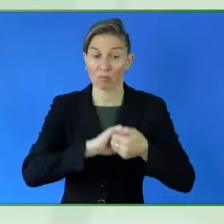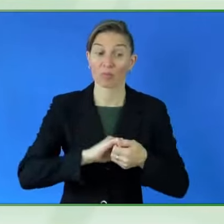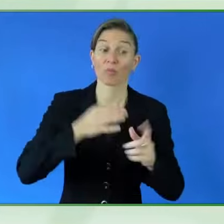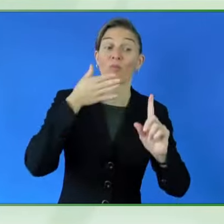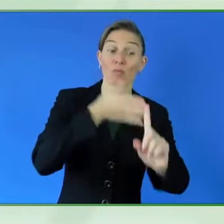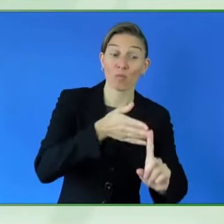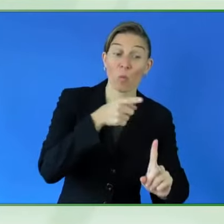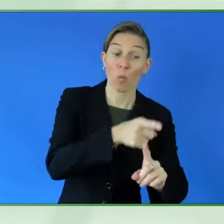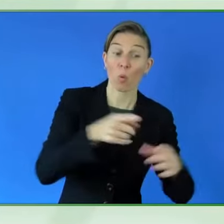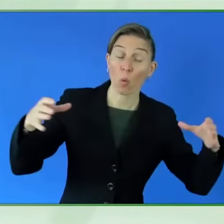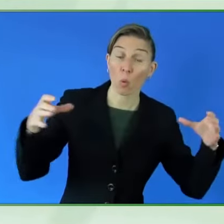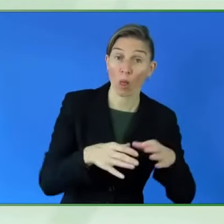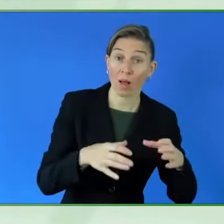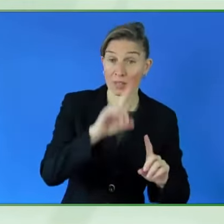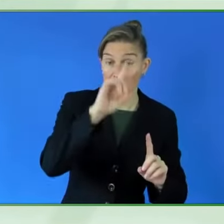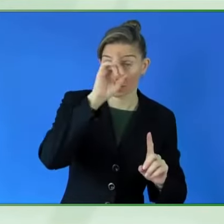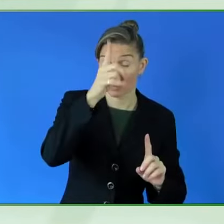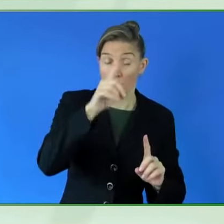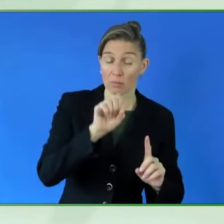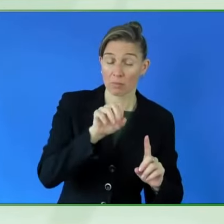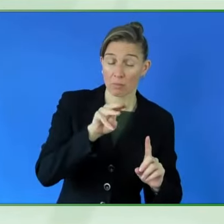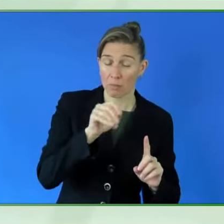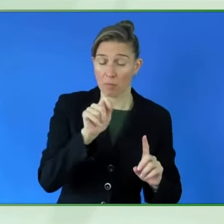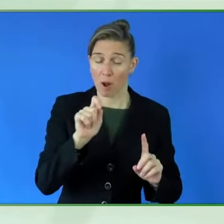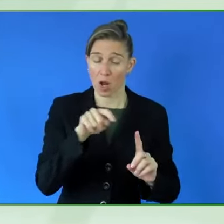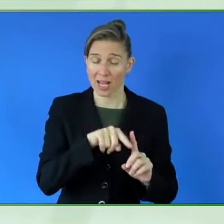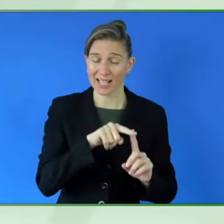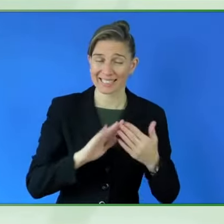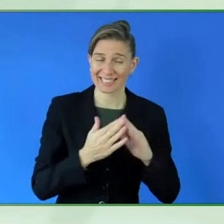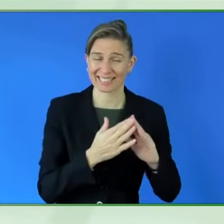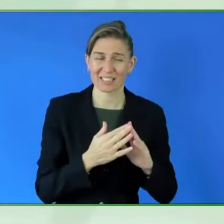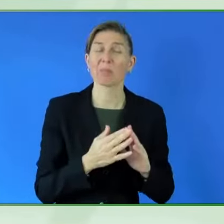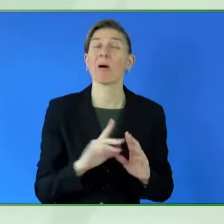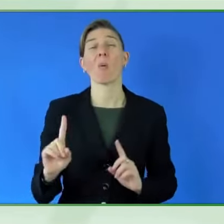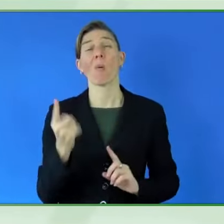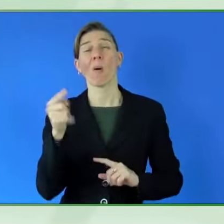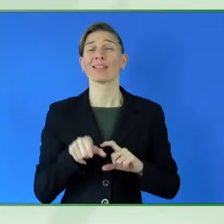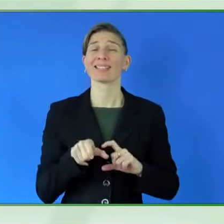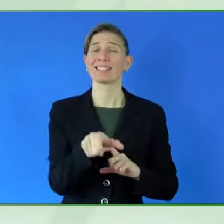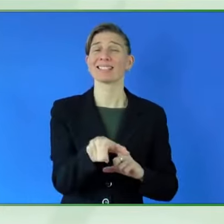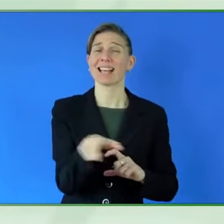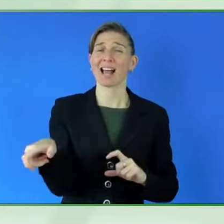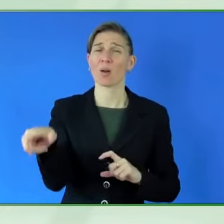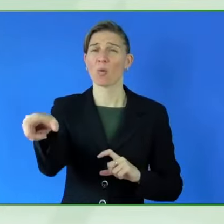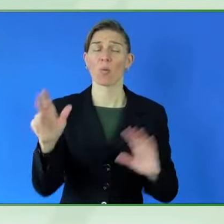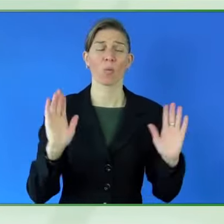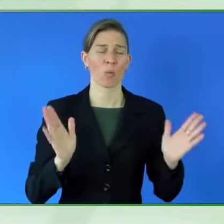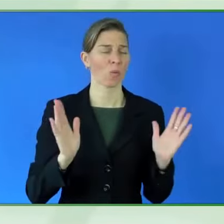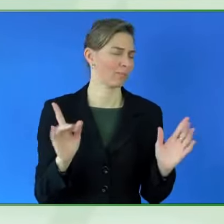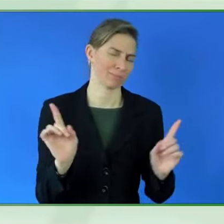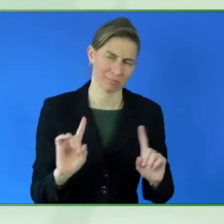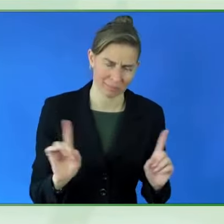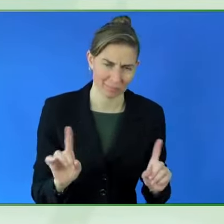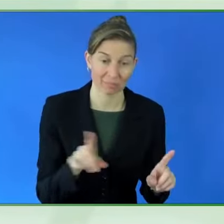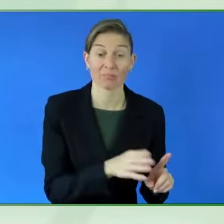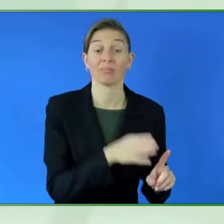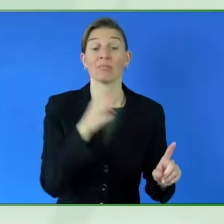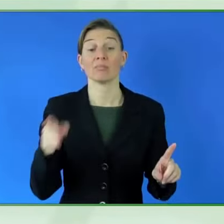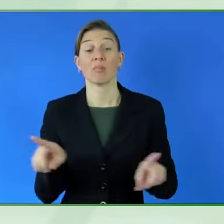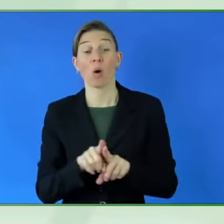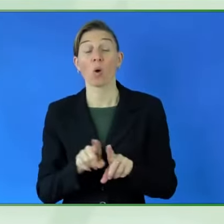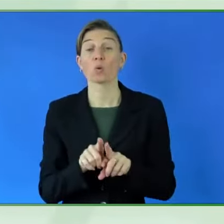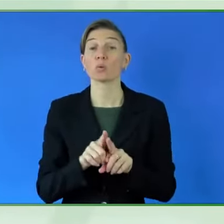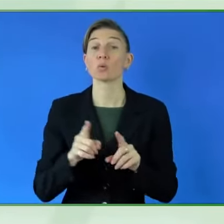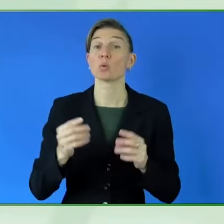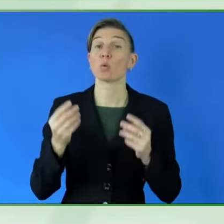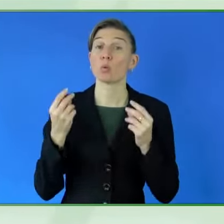we maintain that actually it's not just about sidewalks. Our next projects have to do with on-demand transportation, as